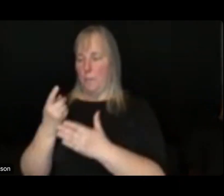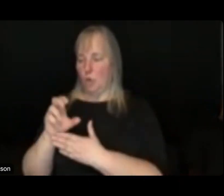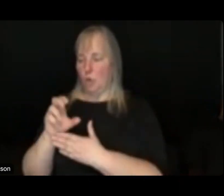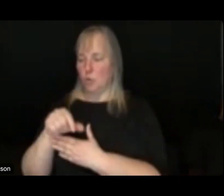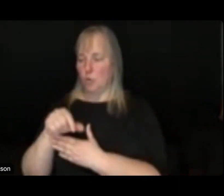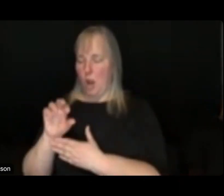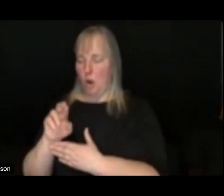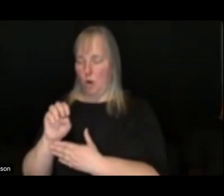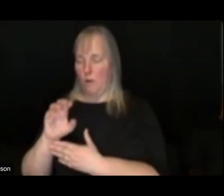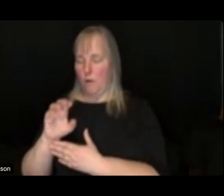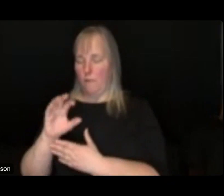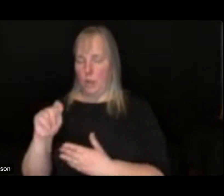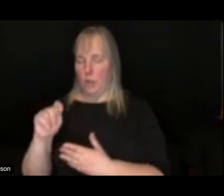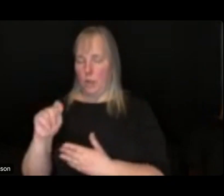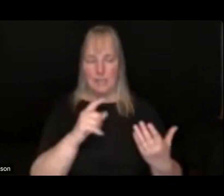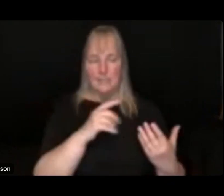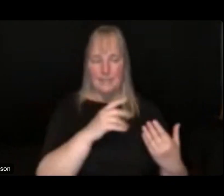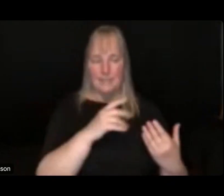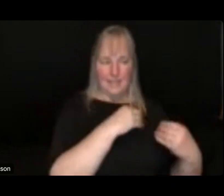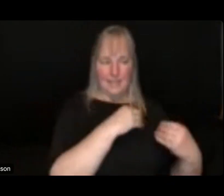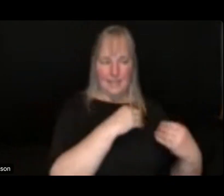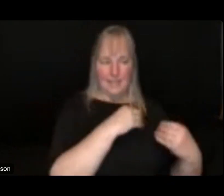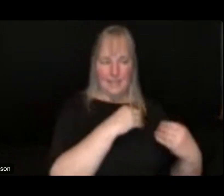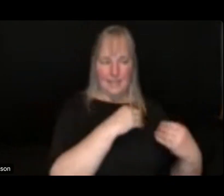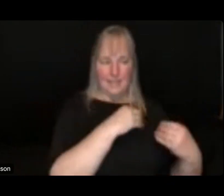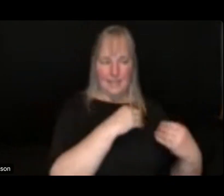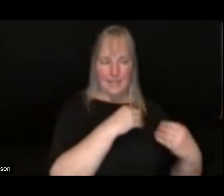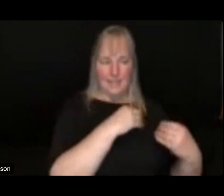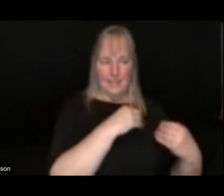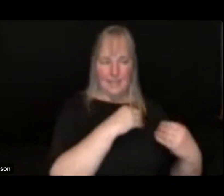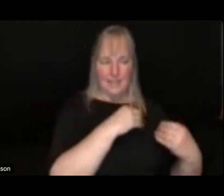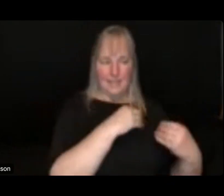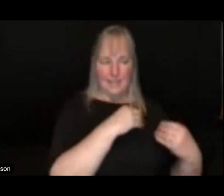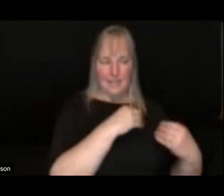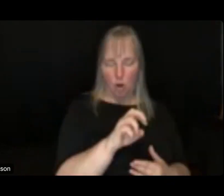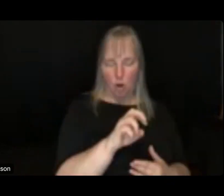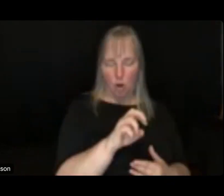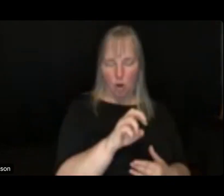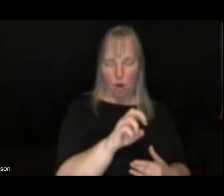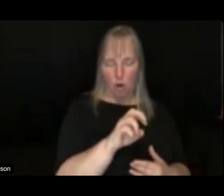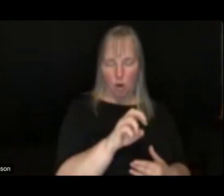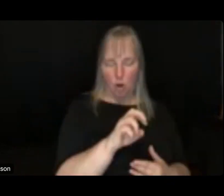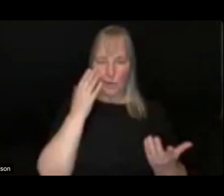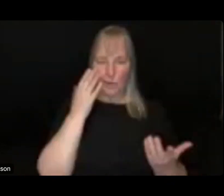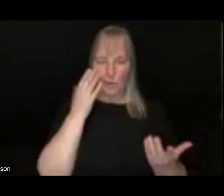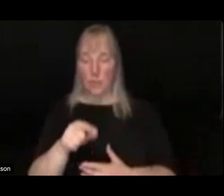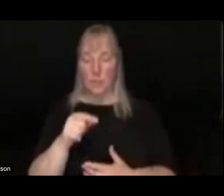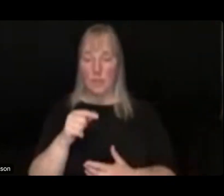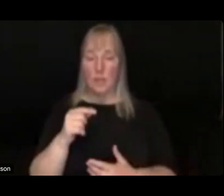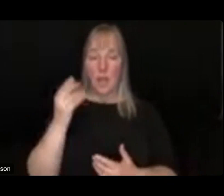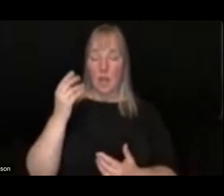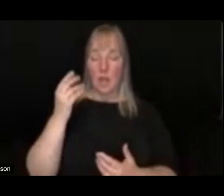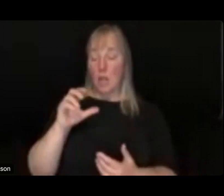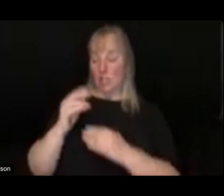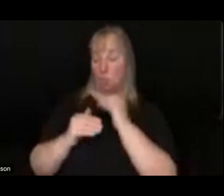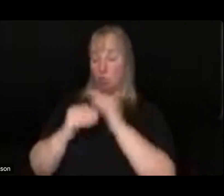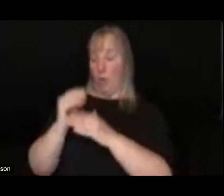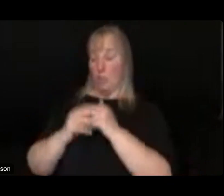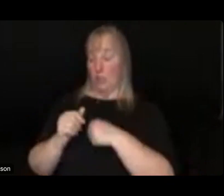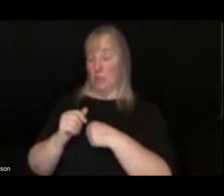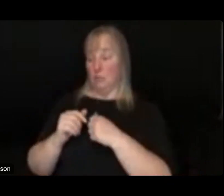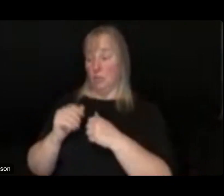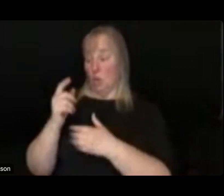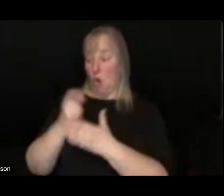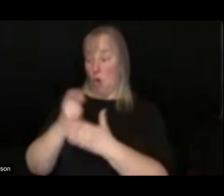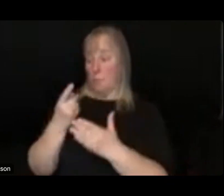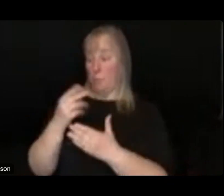I don't know that I can answer that question. I don't know. I don't know if construction cost per square foot has gone up